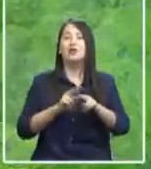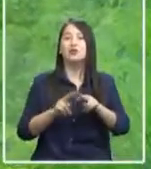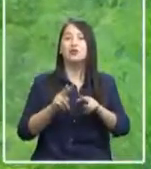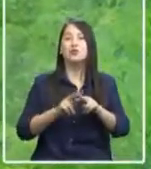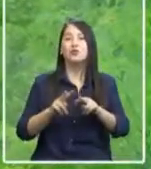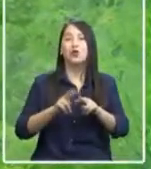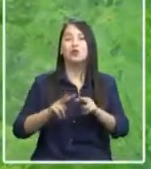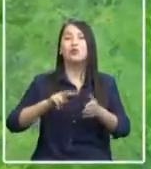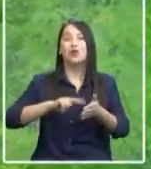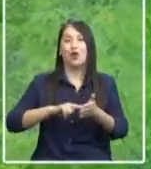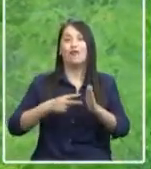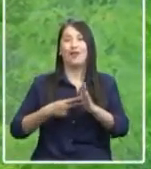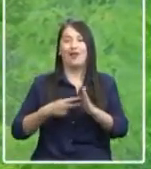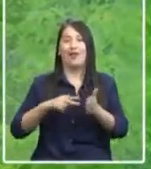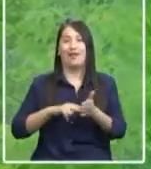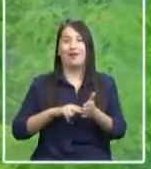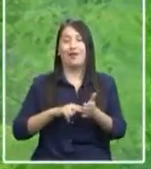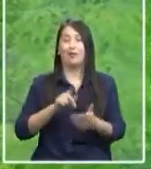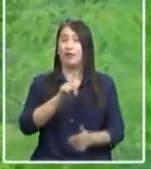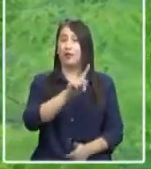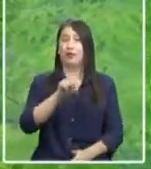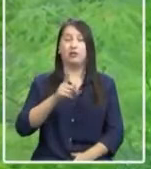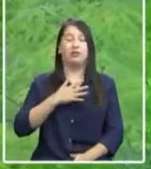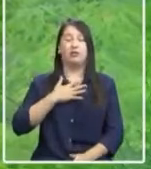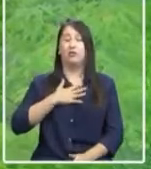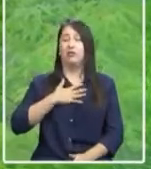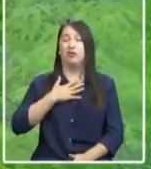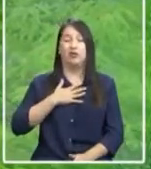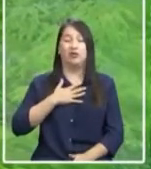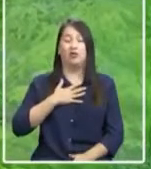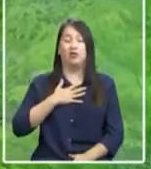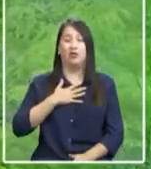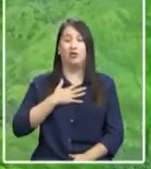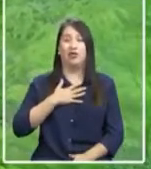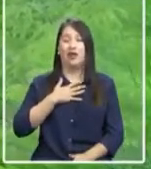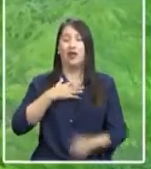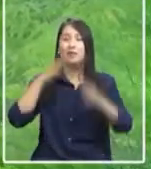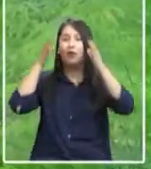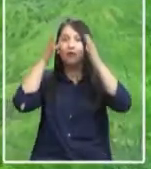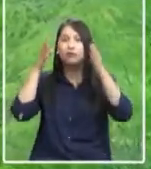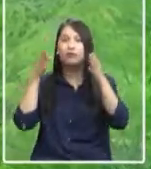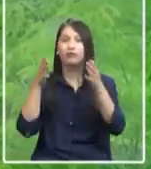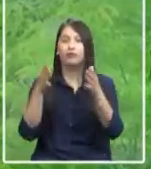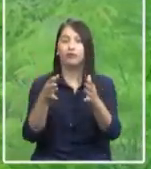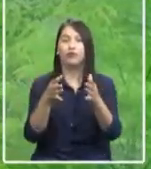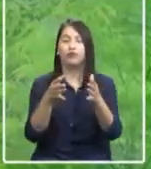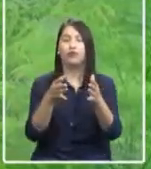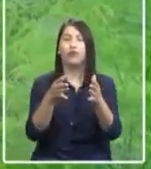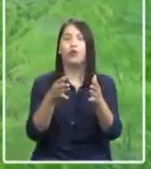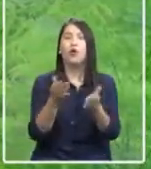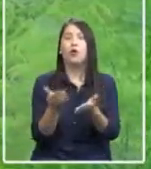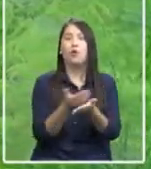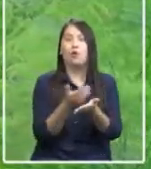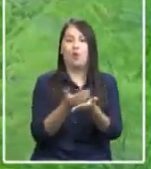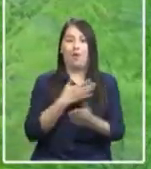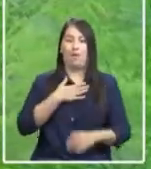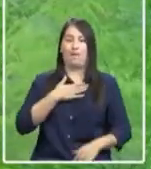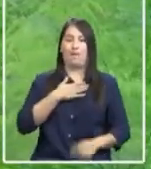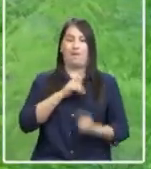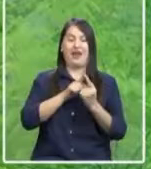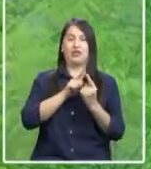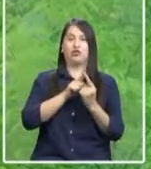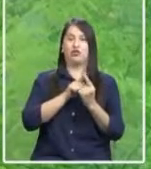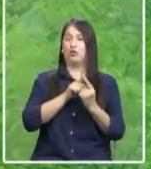personally out of these businesses. And we have been calling them social business. And people are liking